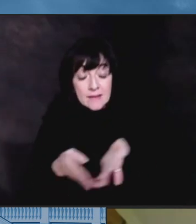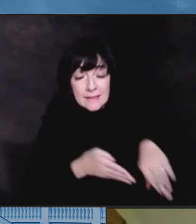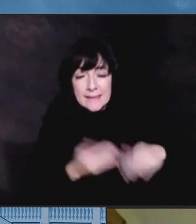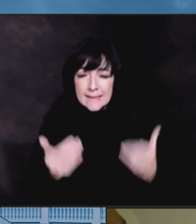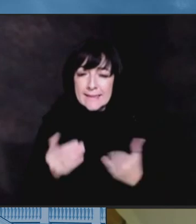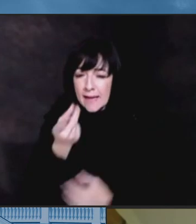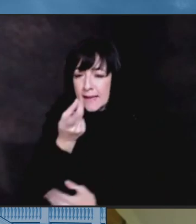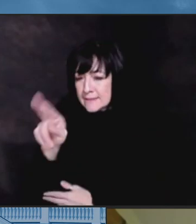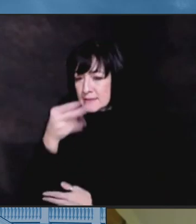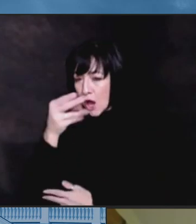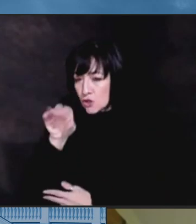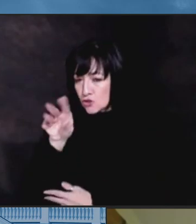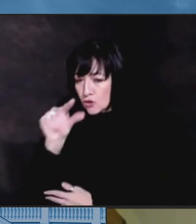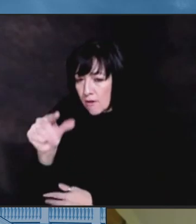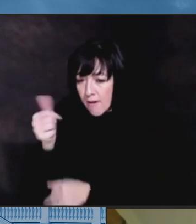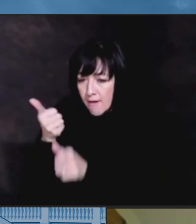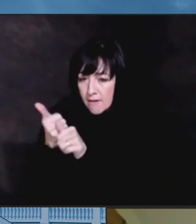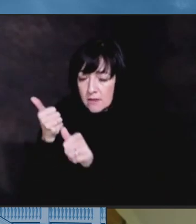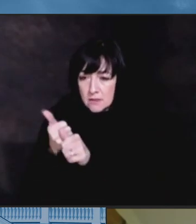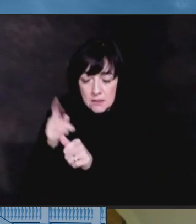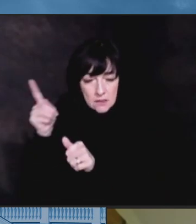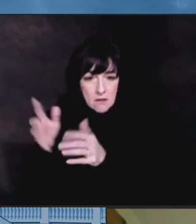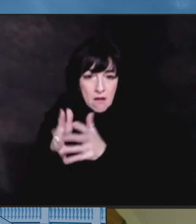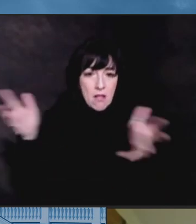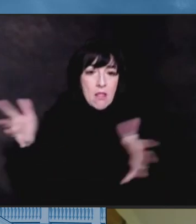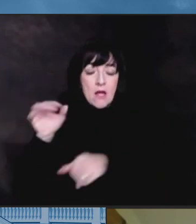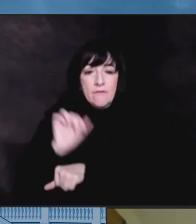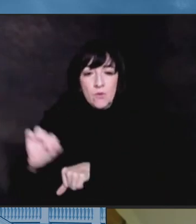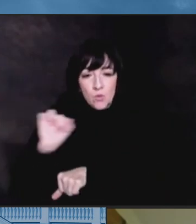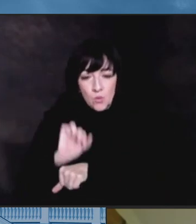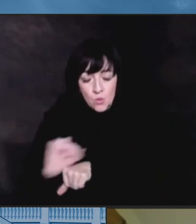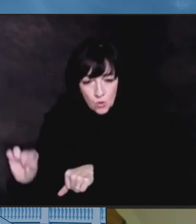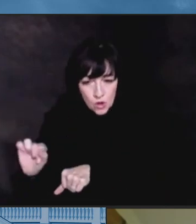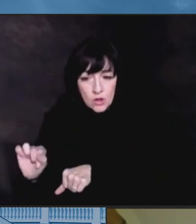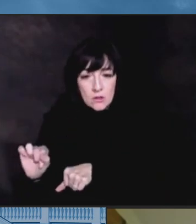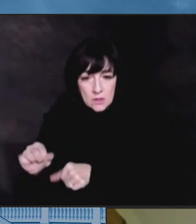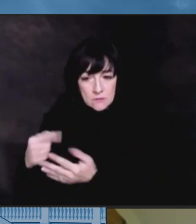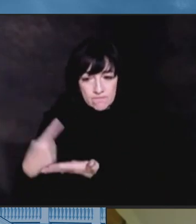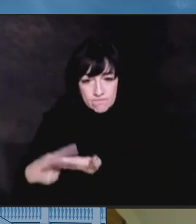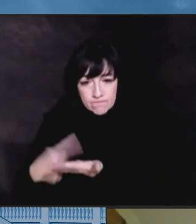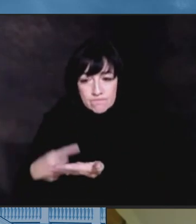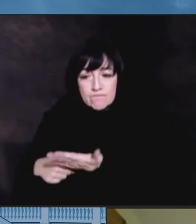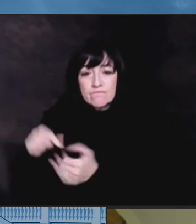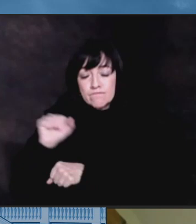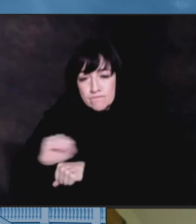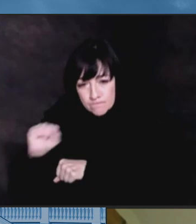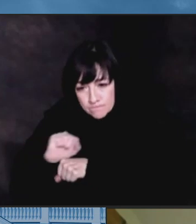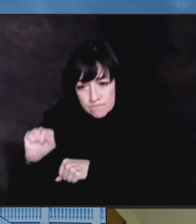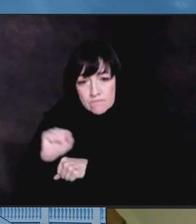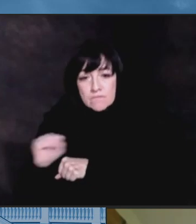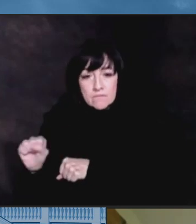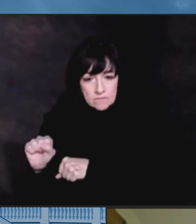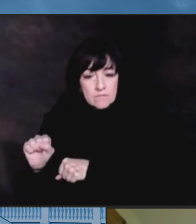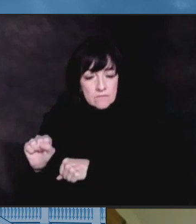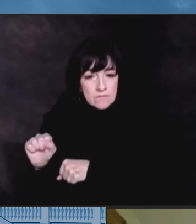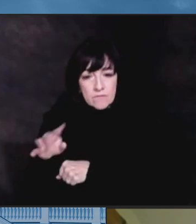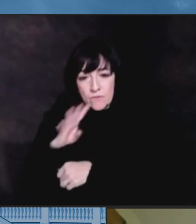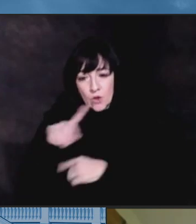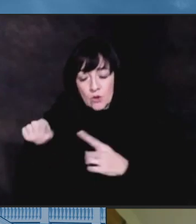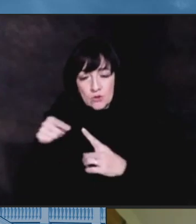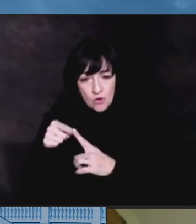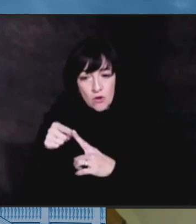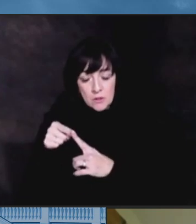and Dr. Hong has been doing a lot of work on this front. Certainly, we've been paying a lot of attention to the